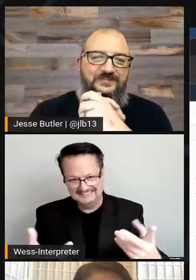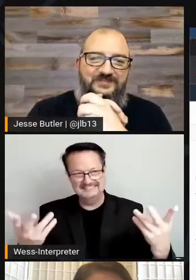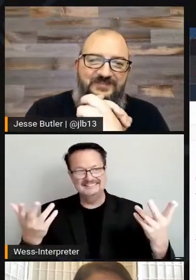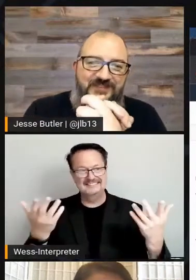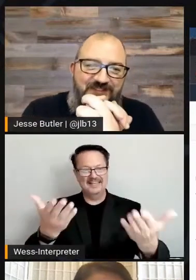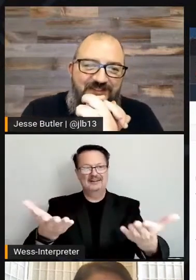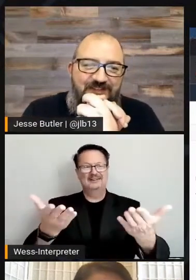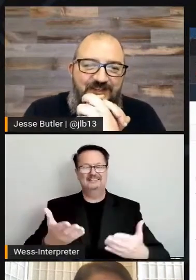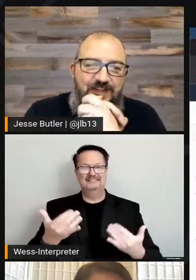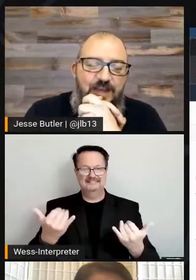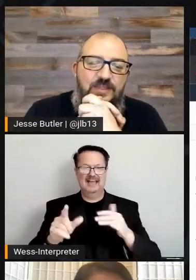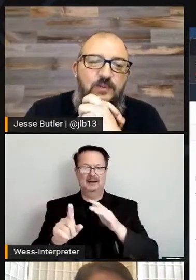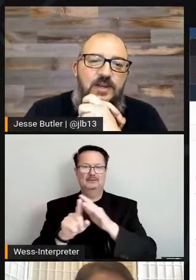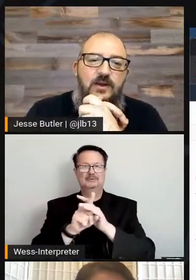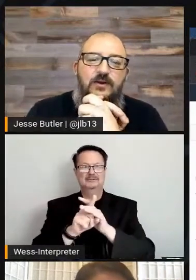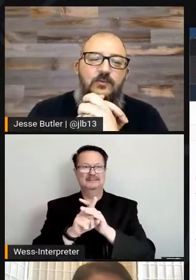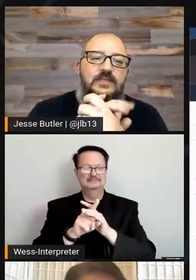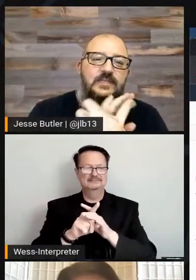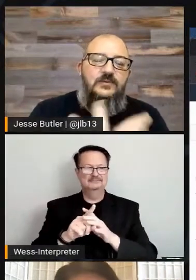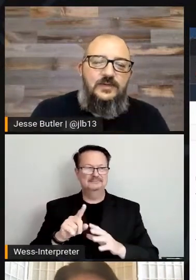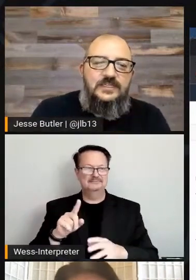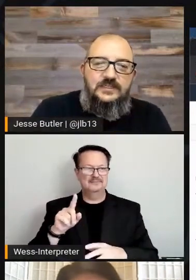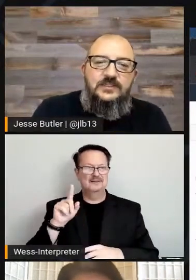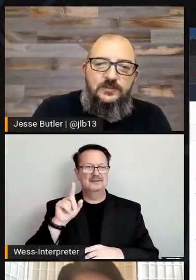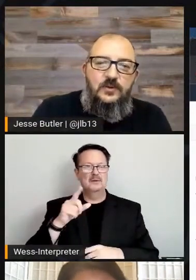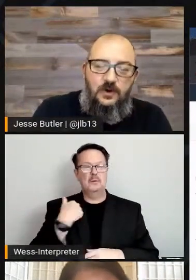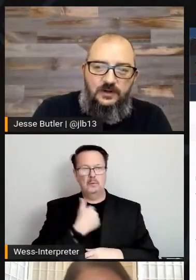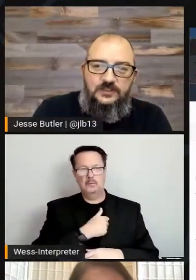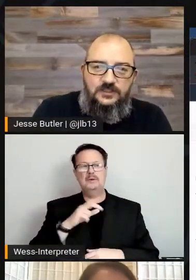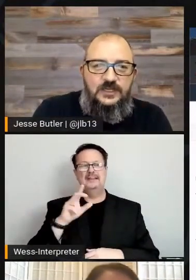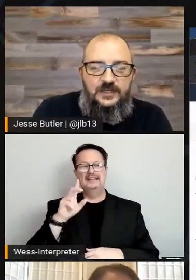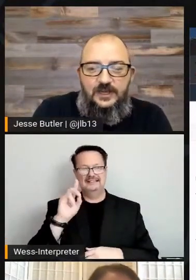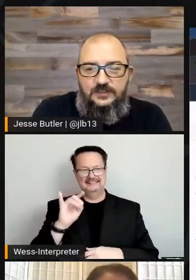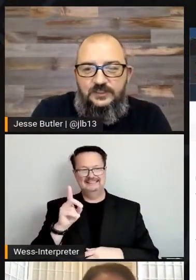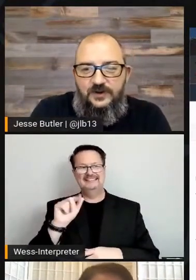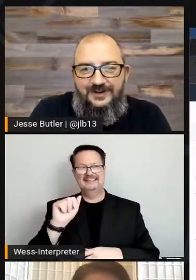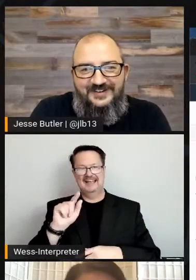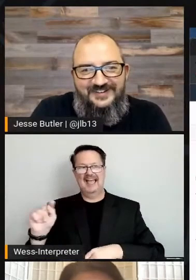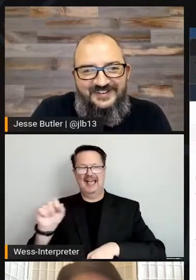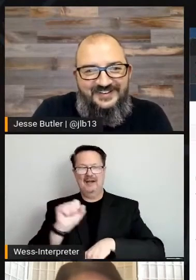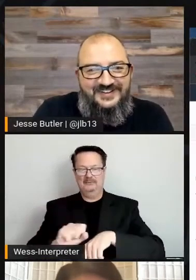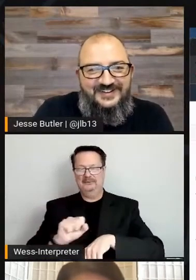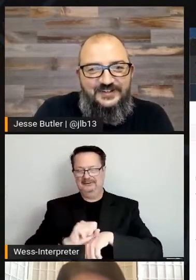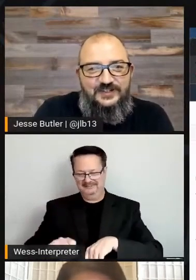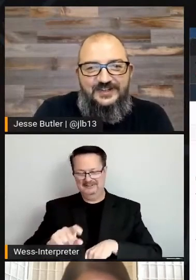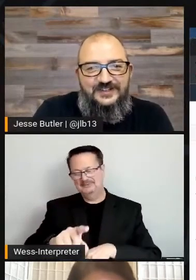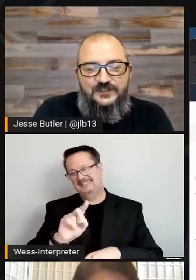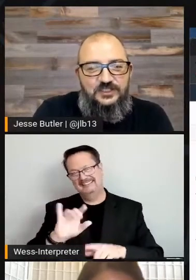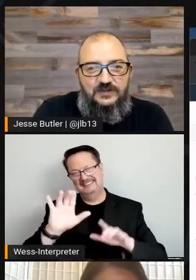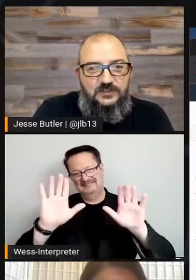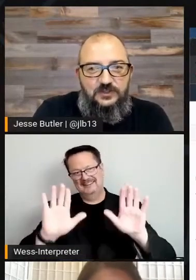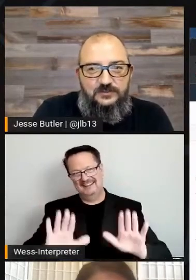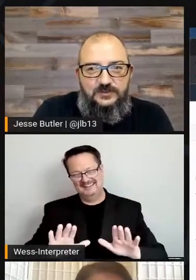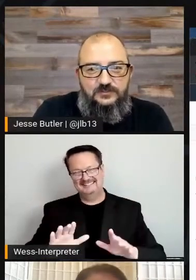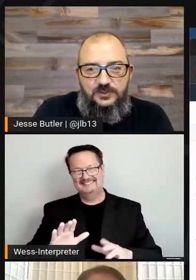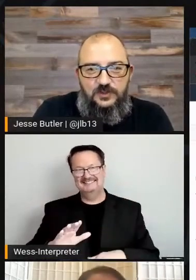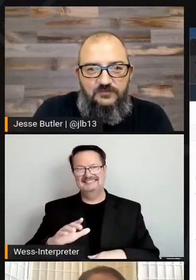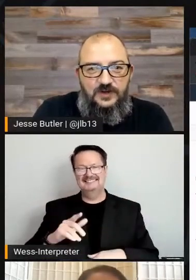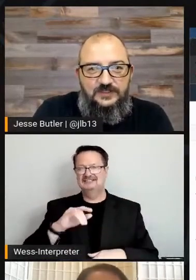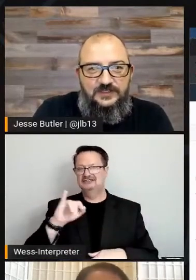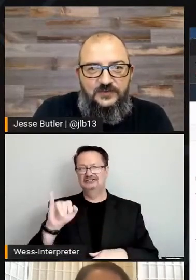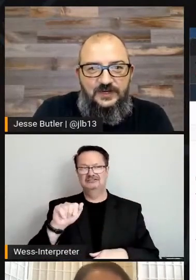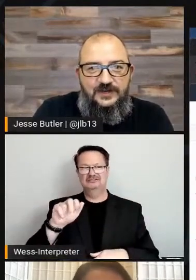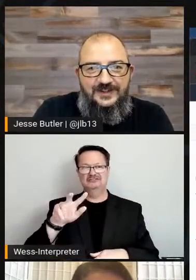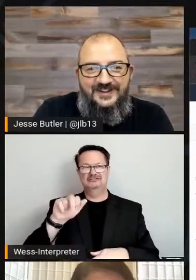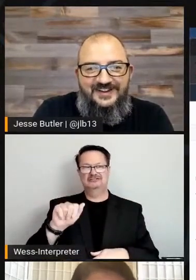Now things want to show up. You gotta give it a little time. We did assume it worked. You did, you did great. Yeah. Little JavaScript between friends.